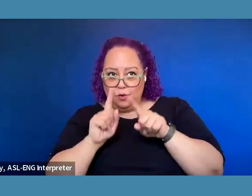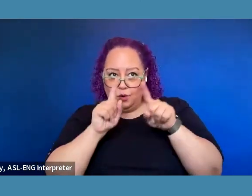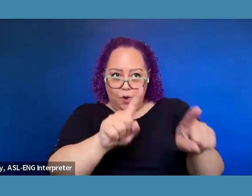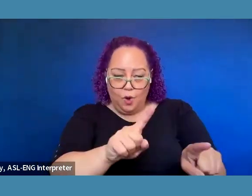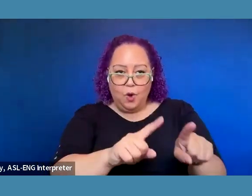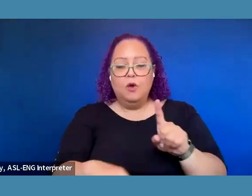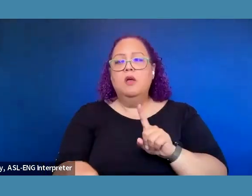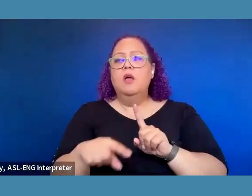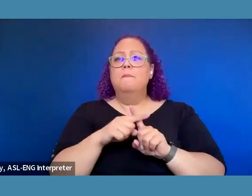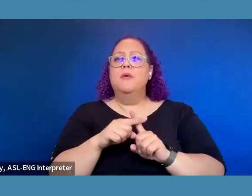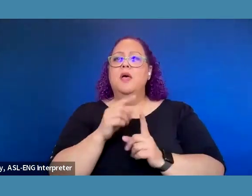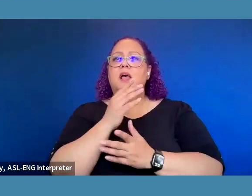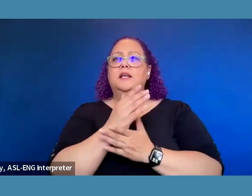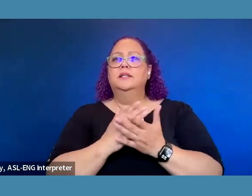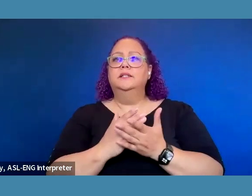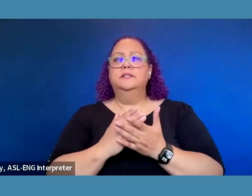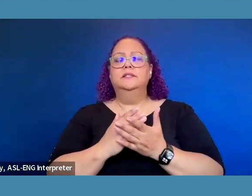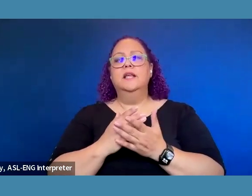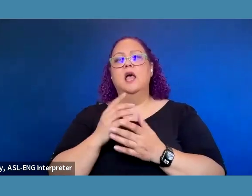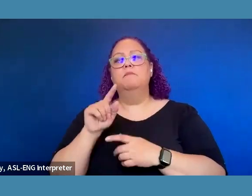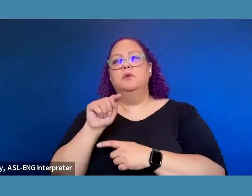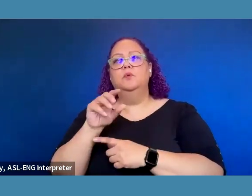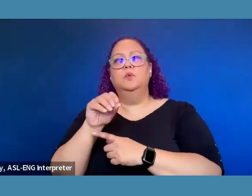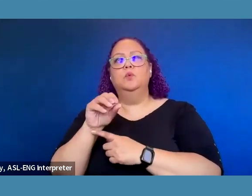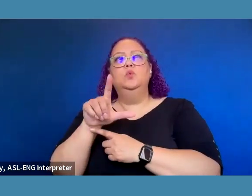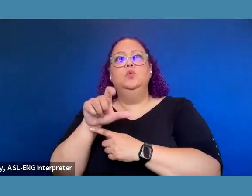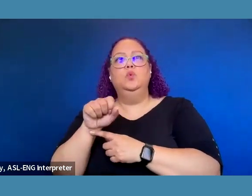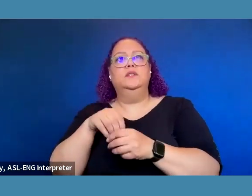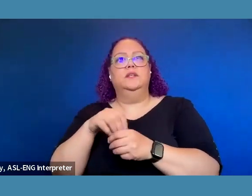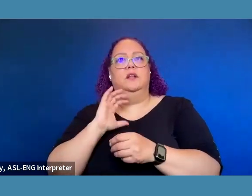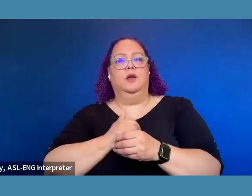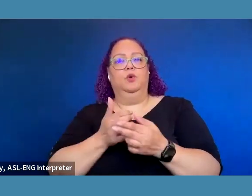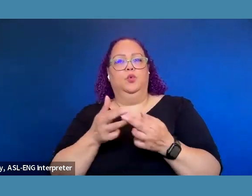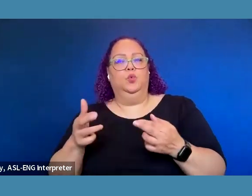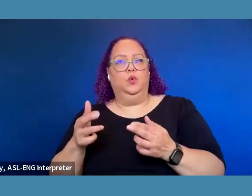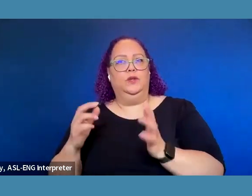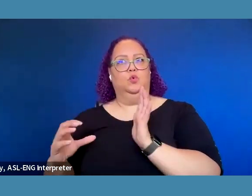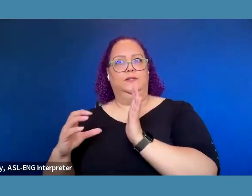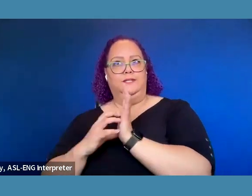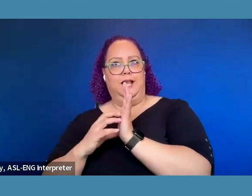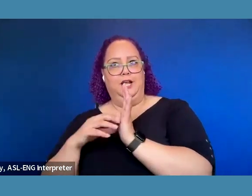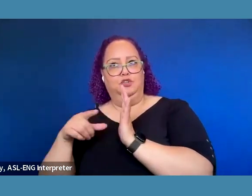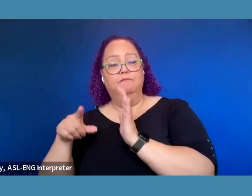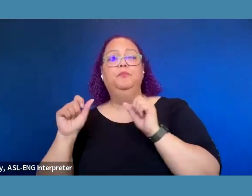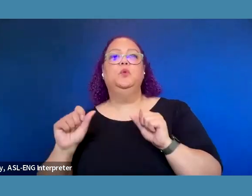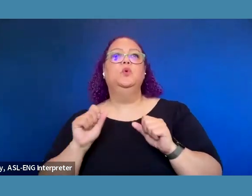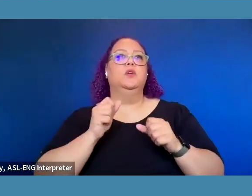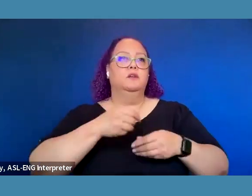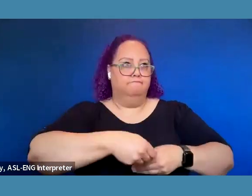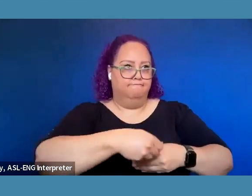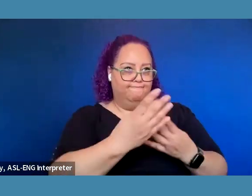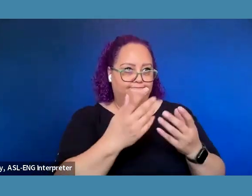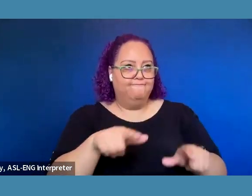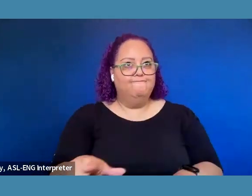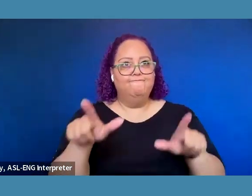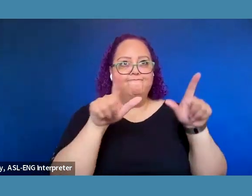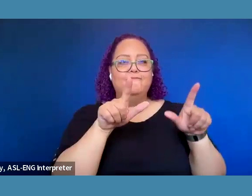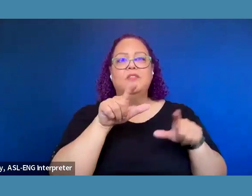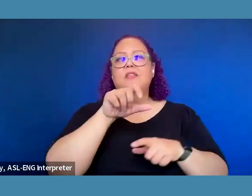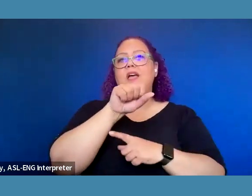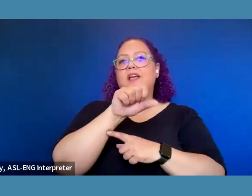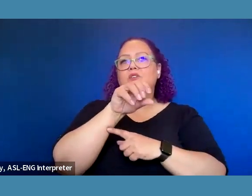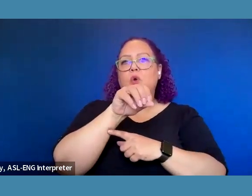I believe are in the resources section, where you can go on to your county's SOE website and